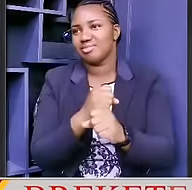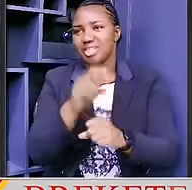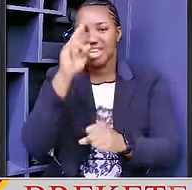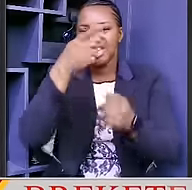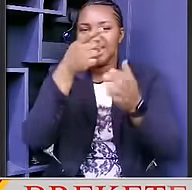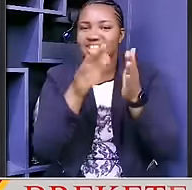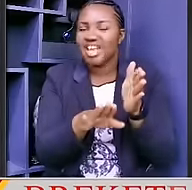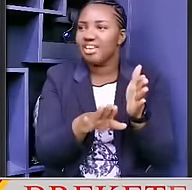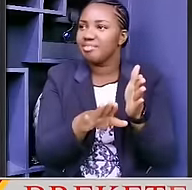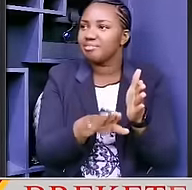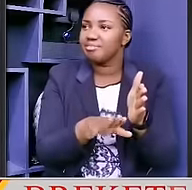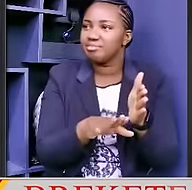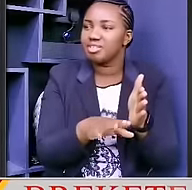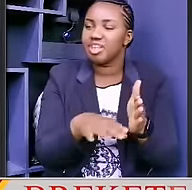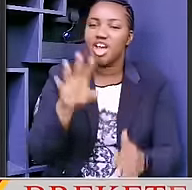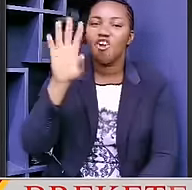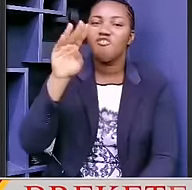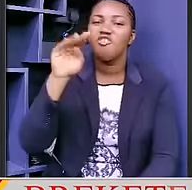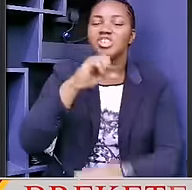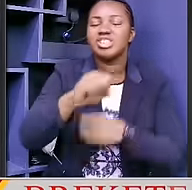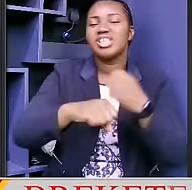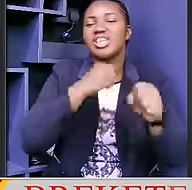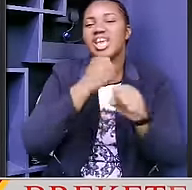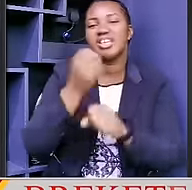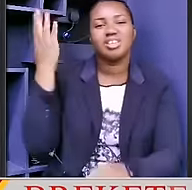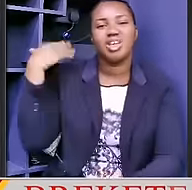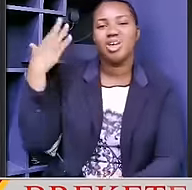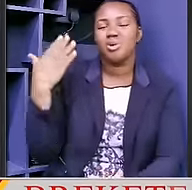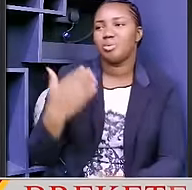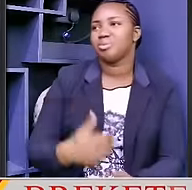He died 14 years ago.